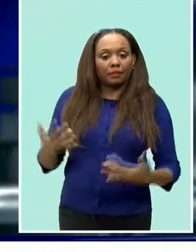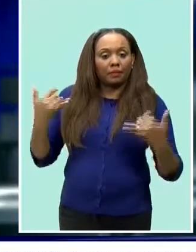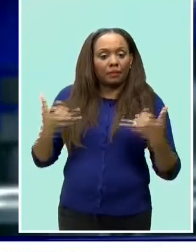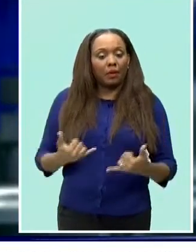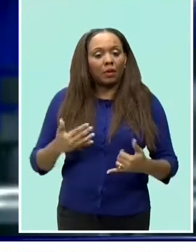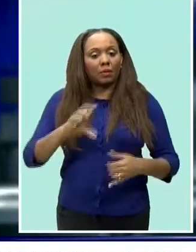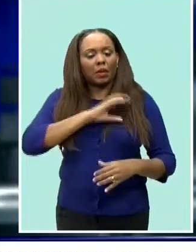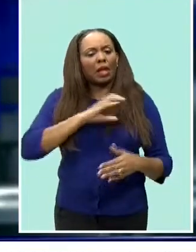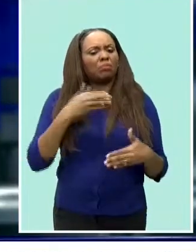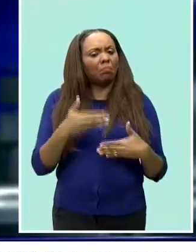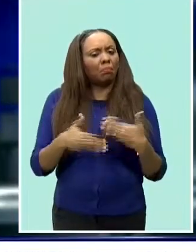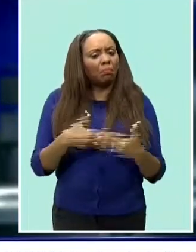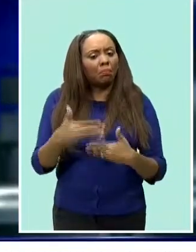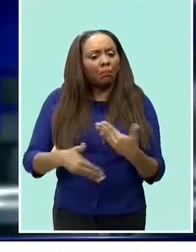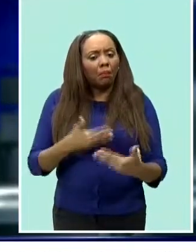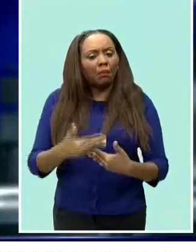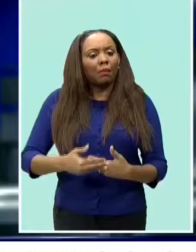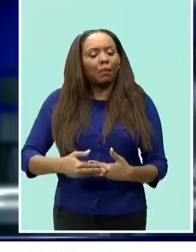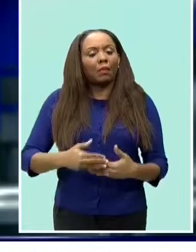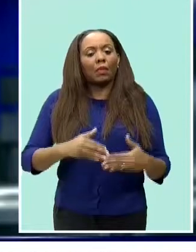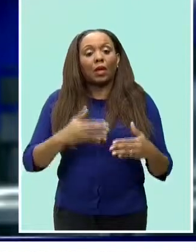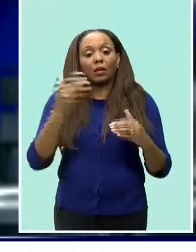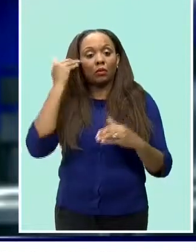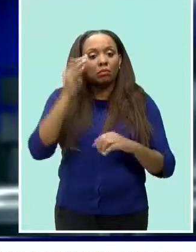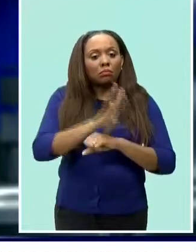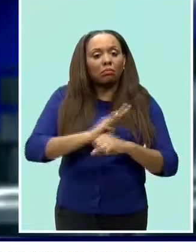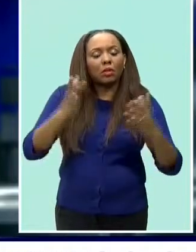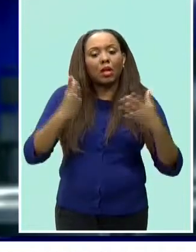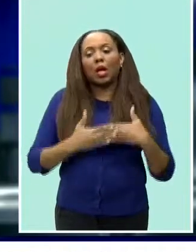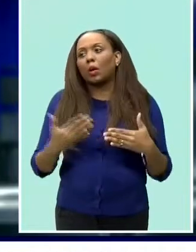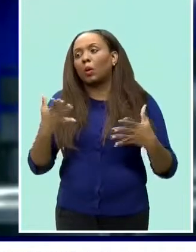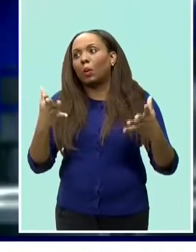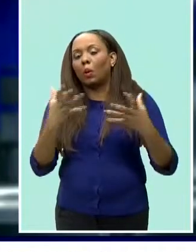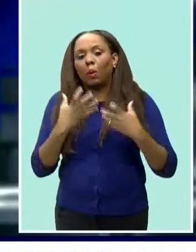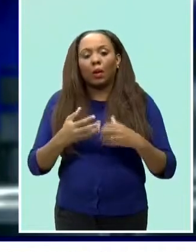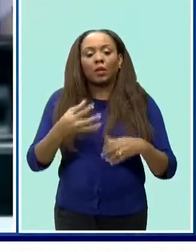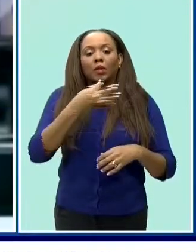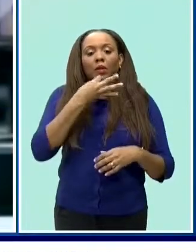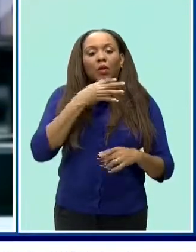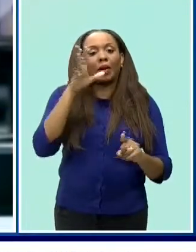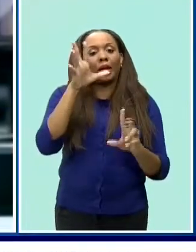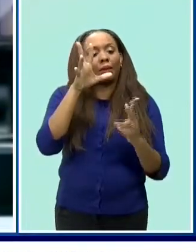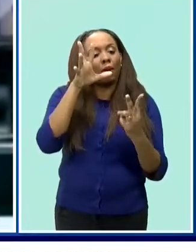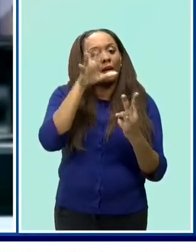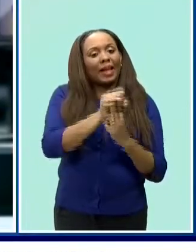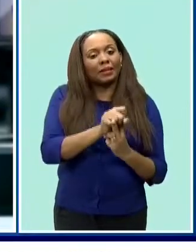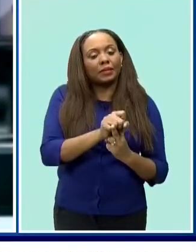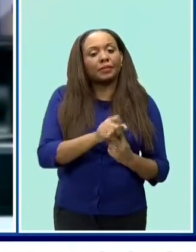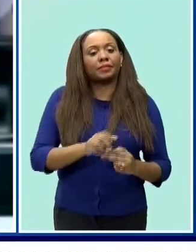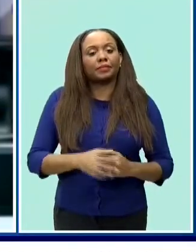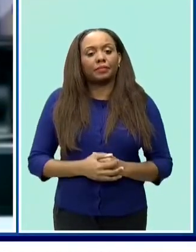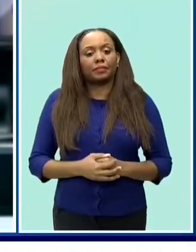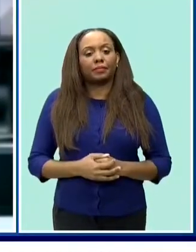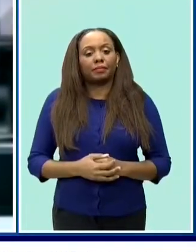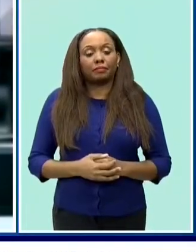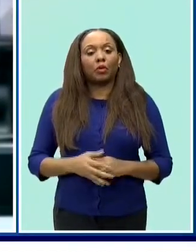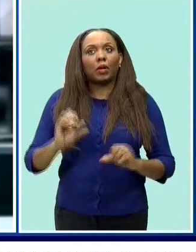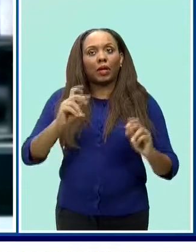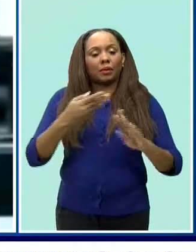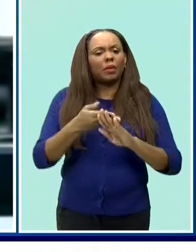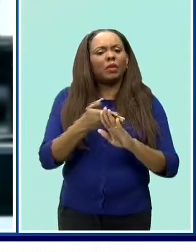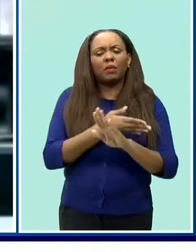The police is making some progress, and I'm sure Barbadians are hoping to have the issue behind them very soon. Now, Lisa, before you